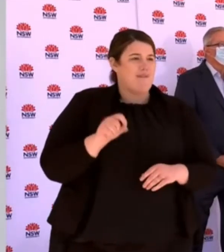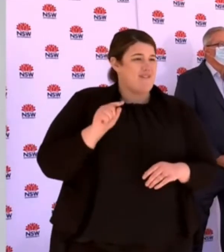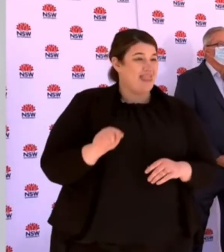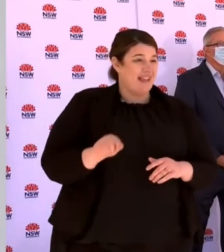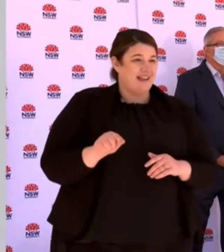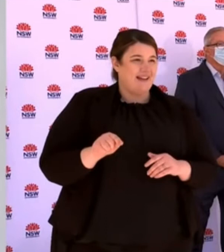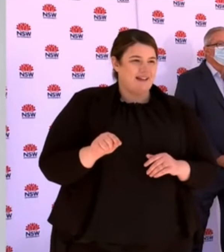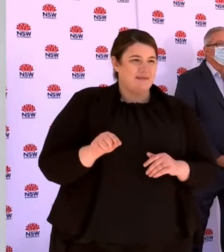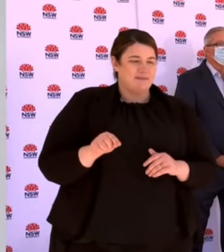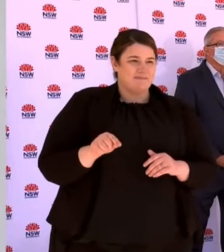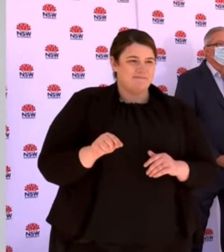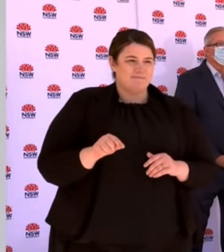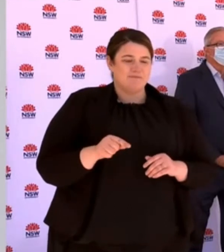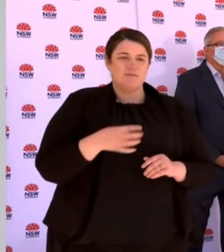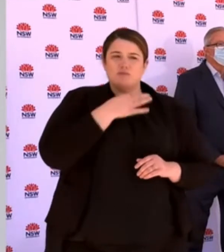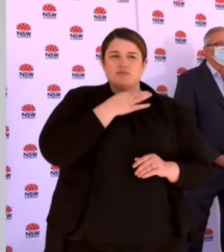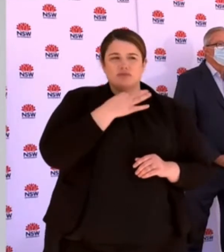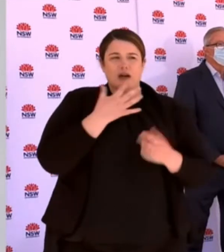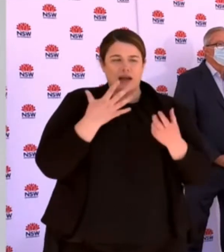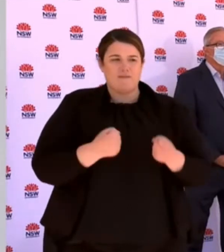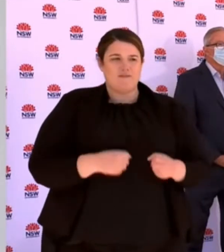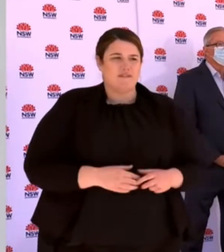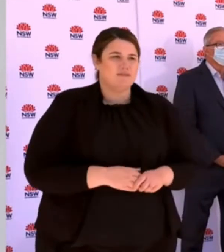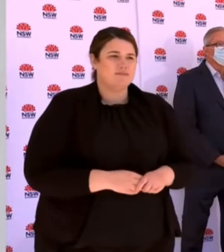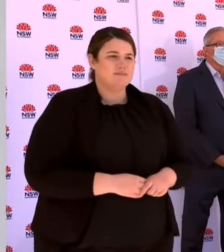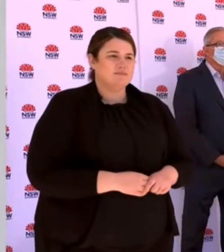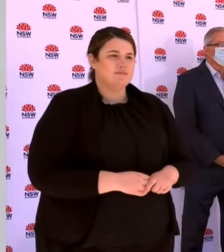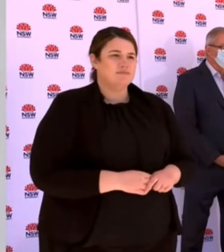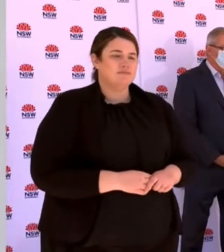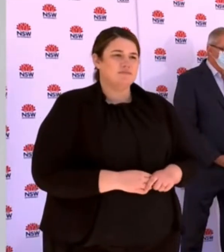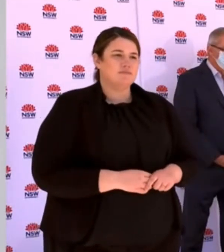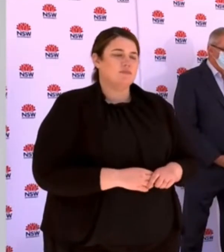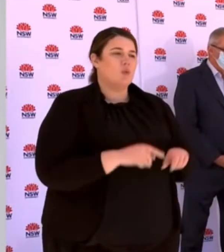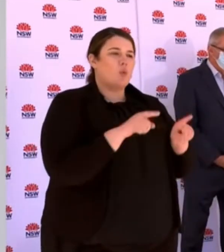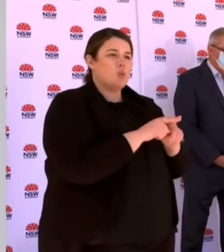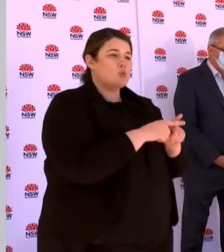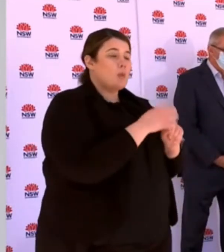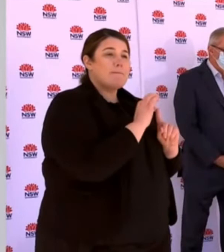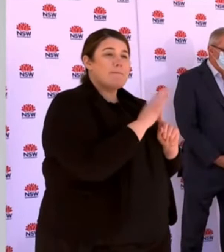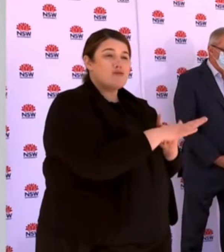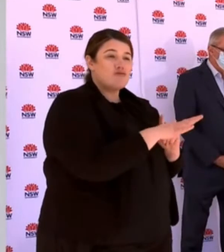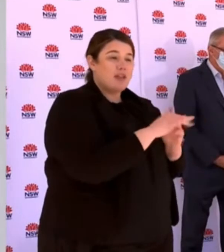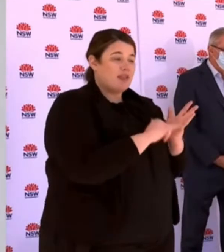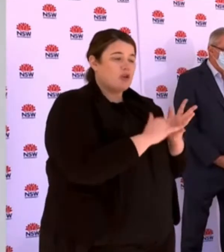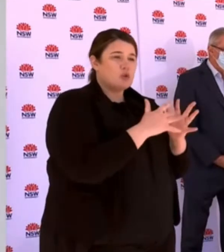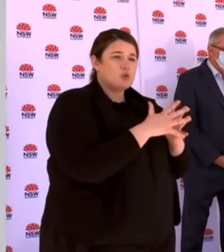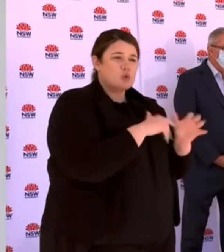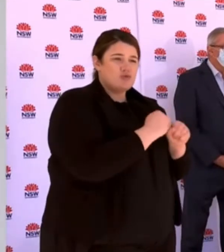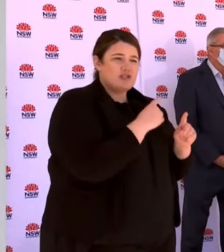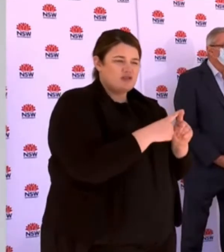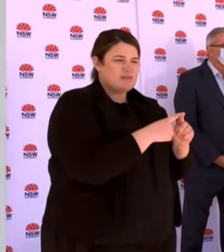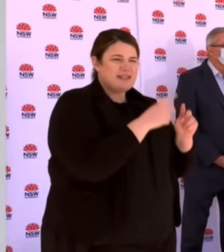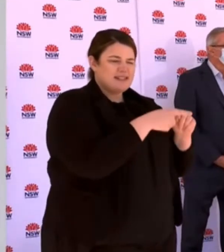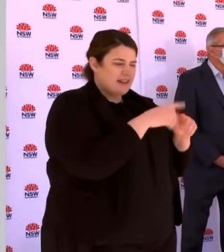cases where there may have been exposure in that environment. We've also had a detection in the Penrith sewage